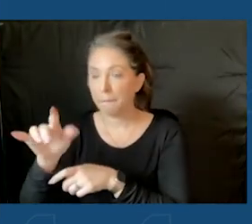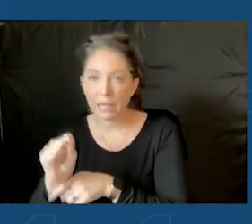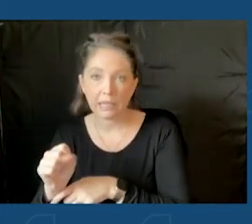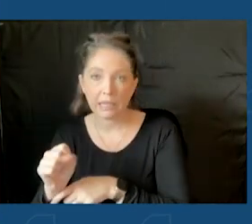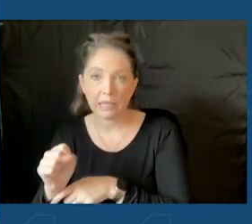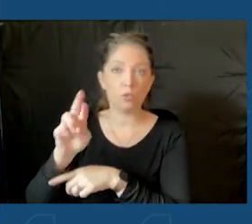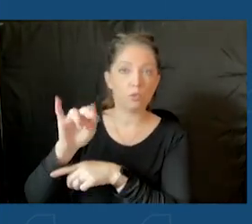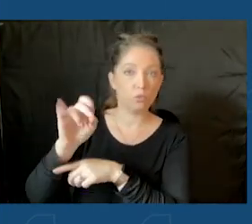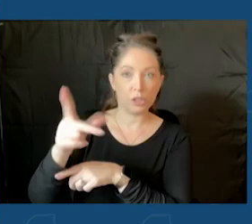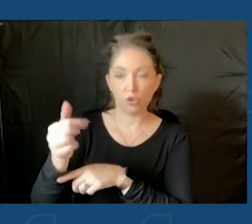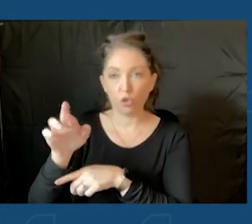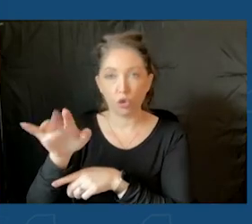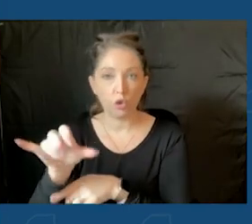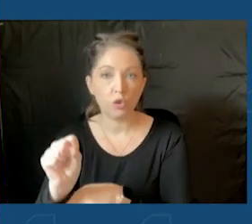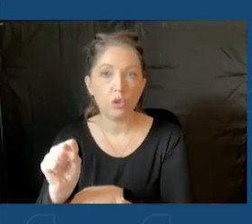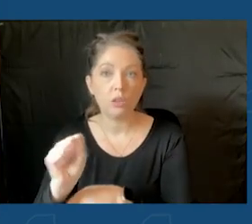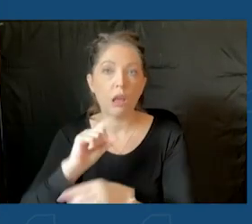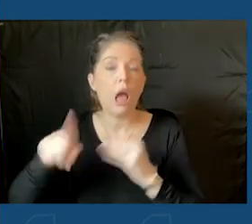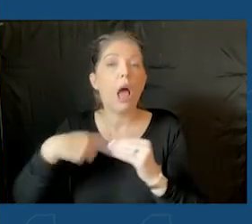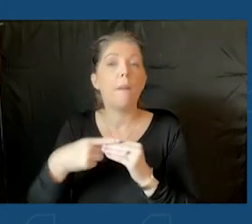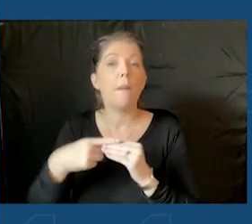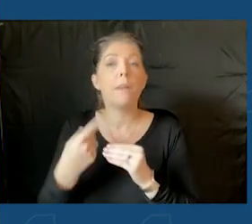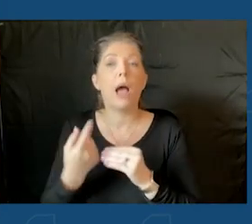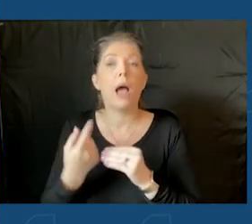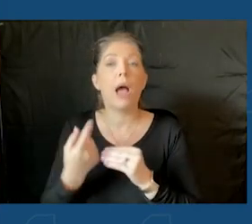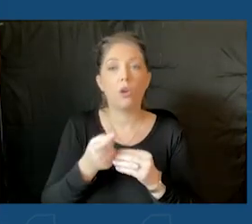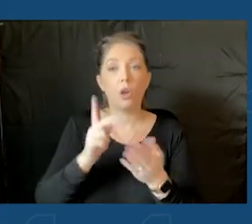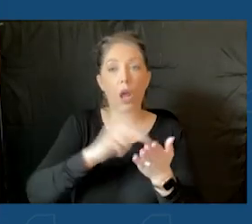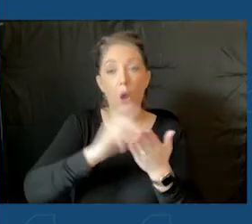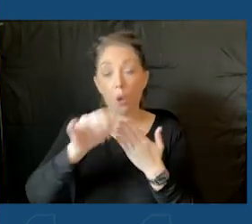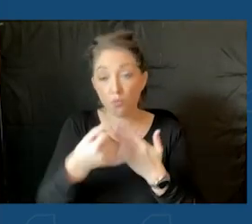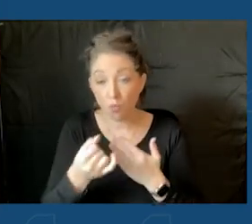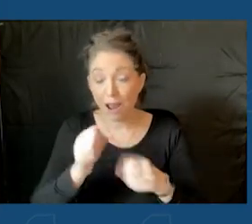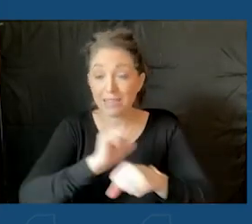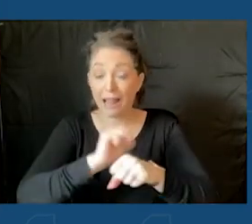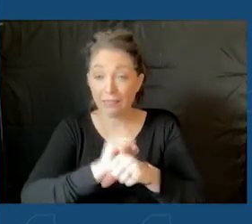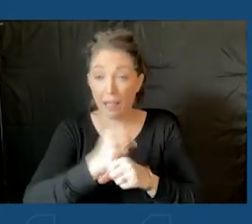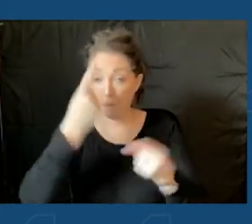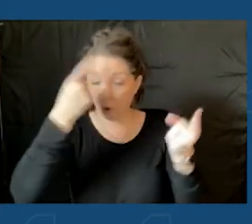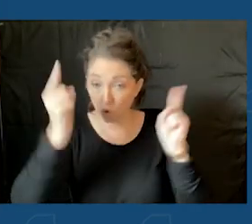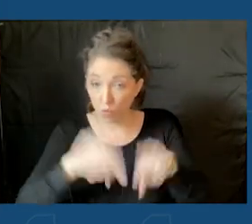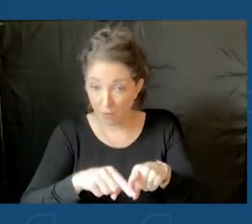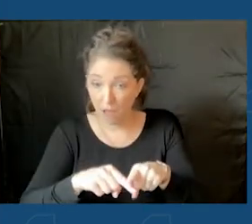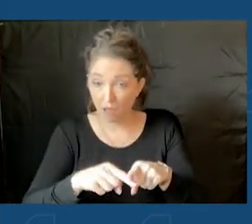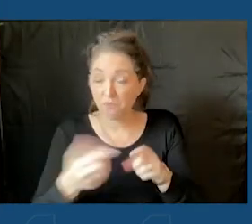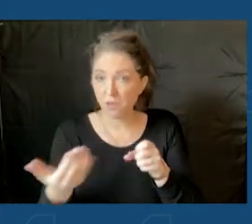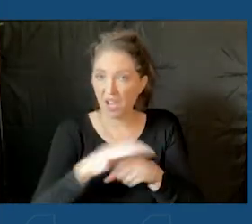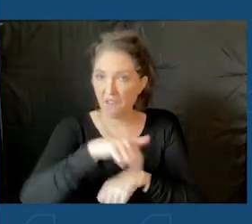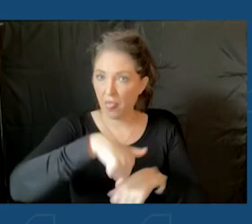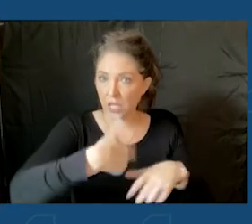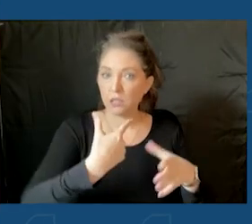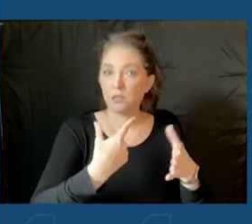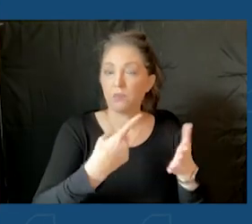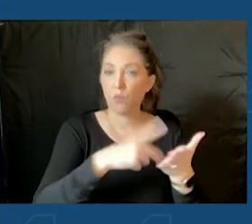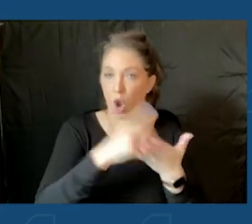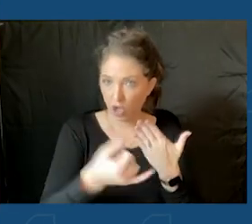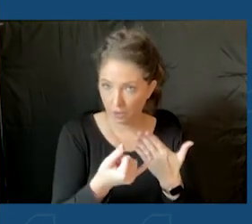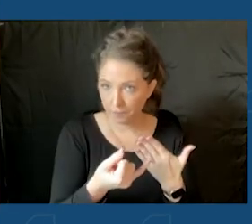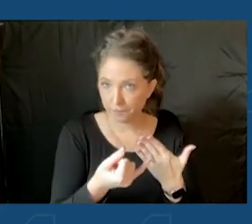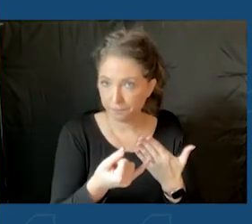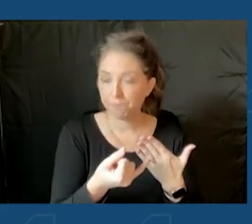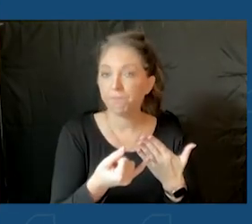one in the project labor agreement, which covers the construction of this project, the ability